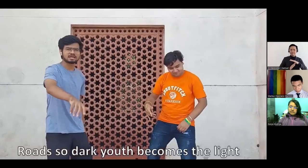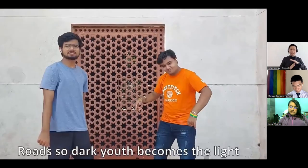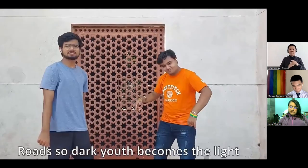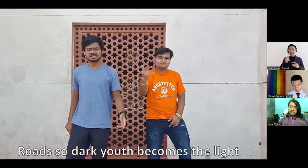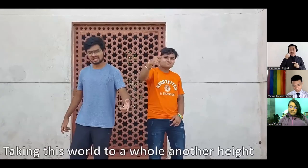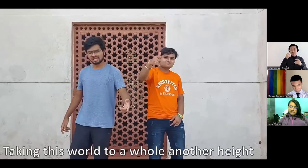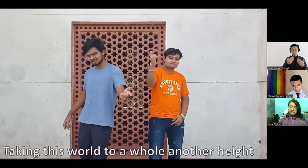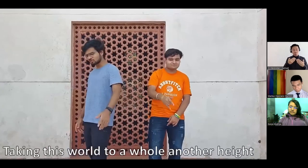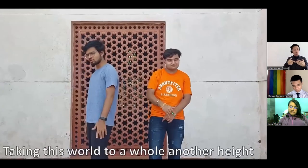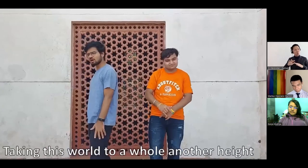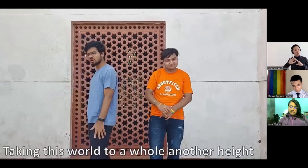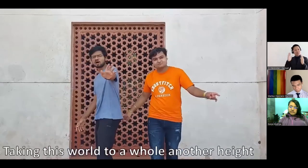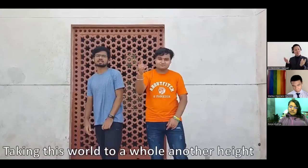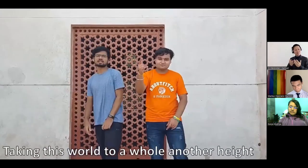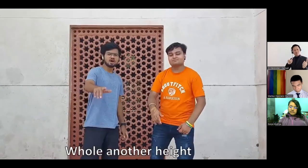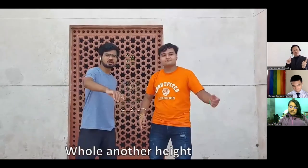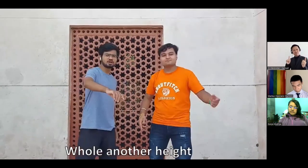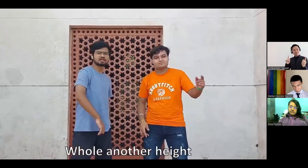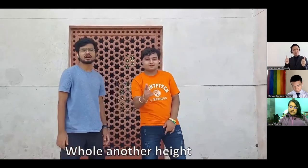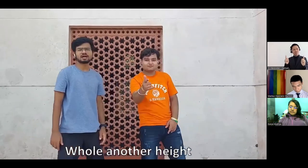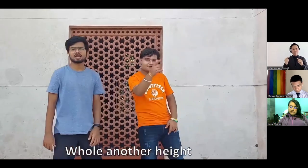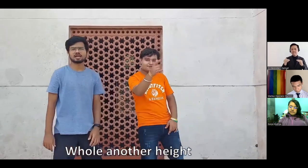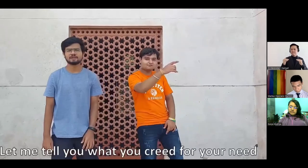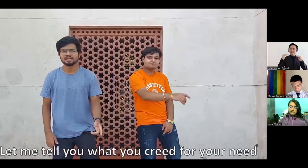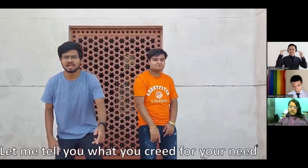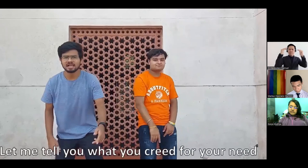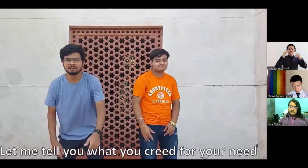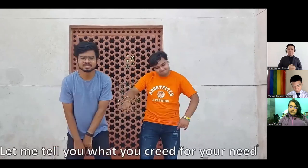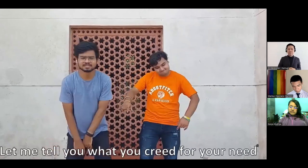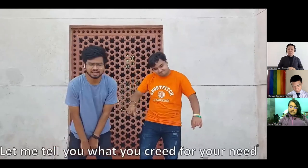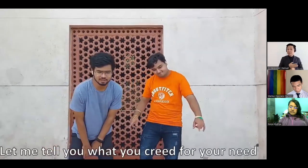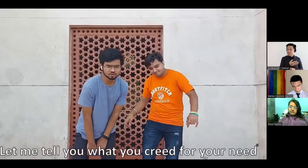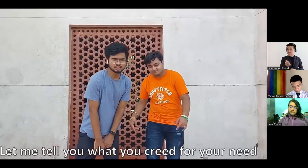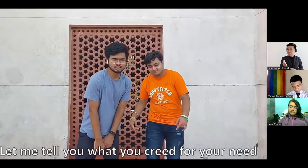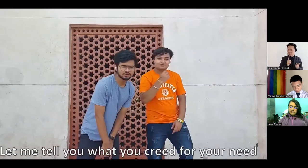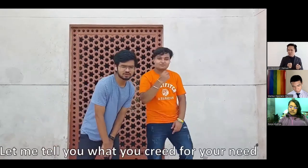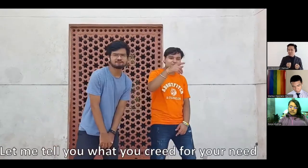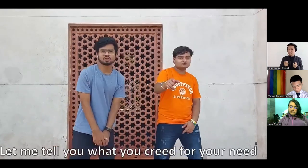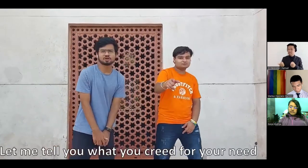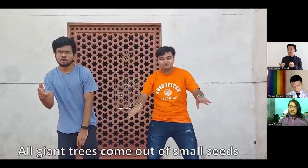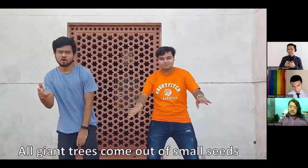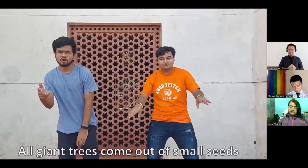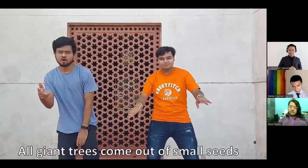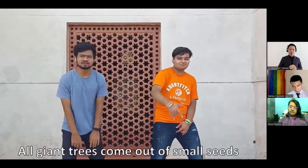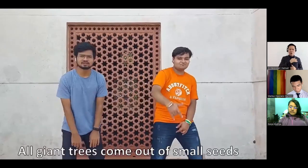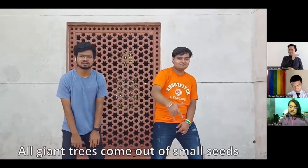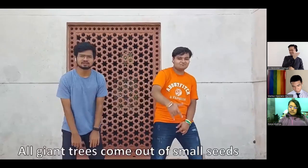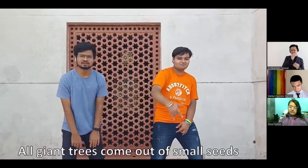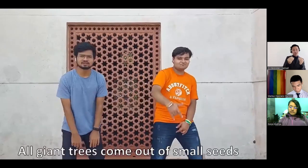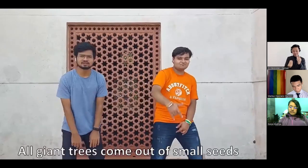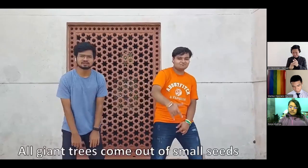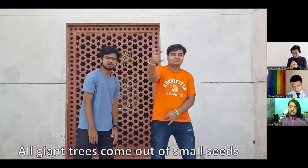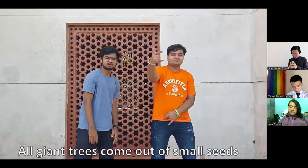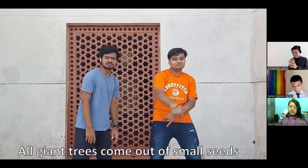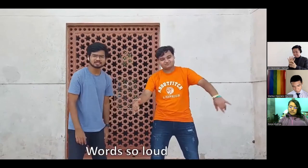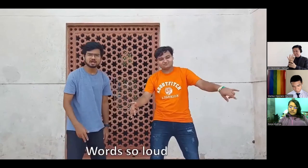to a whole another height, whole another height. Let me tell you what you create for your need. All giant trees come out of small seeds.